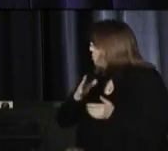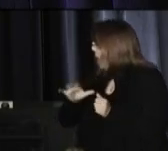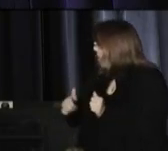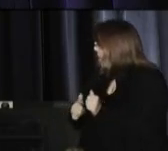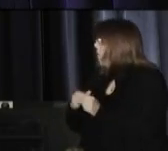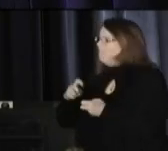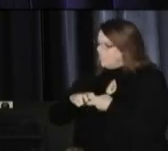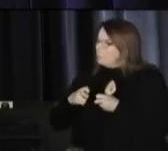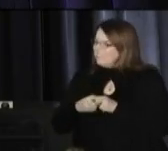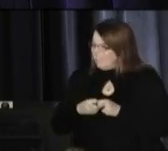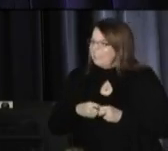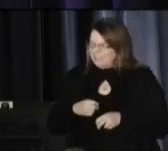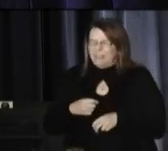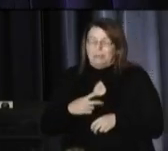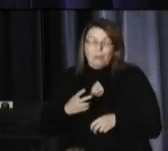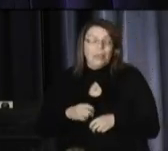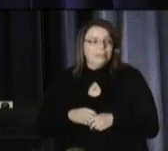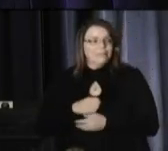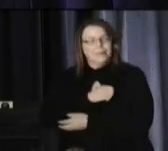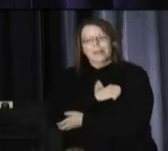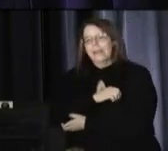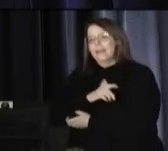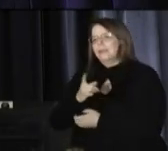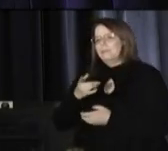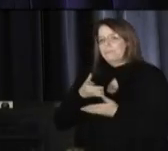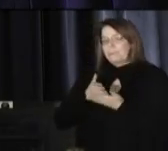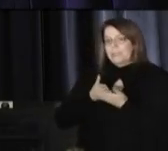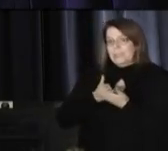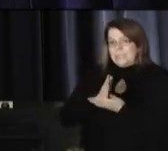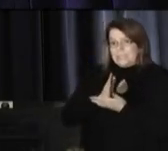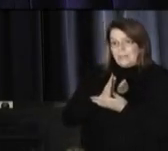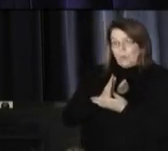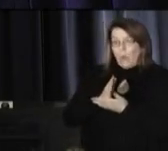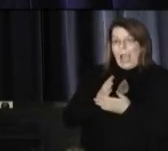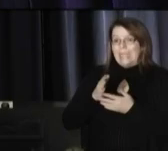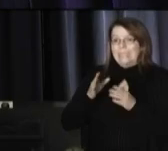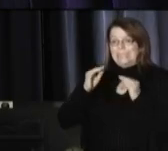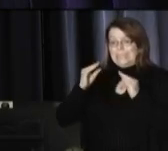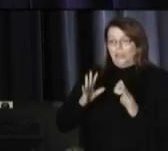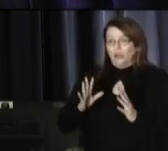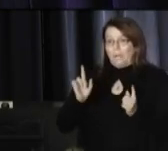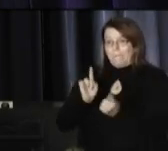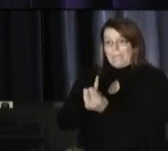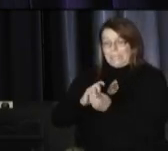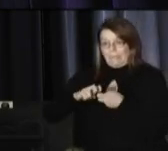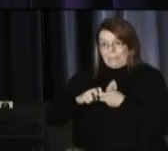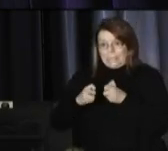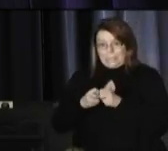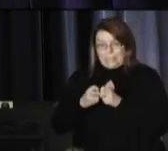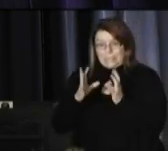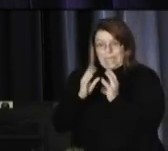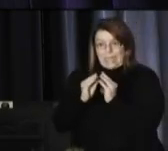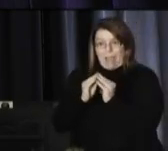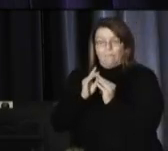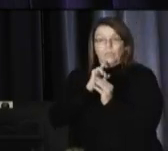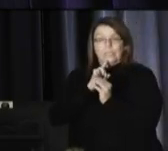A middle school arts teacher meets a physicist at a conference, and they really